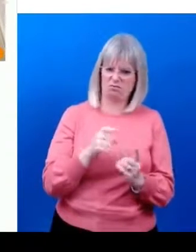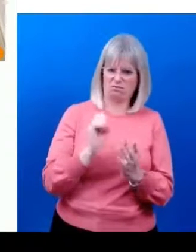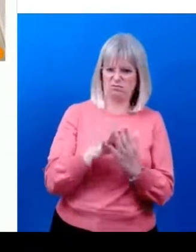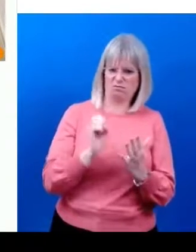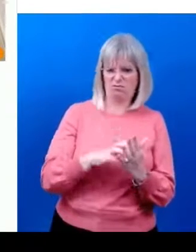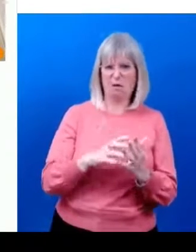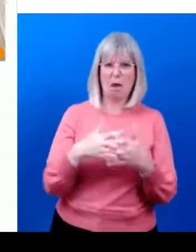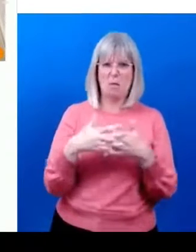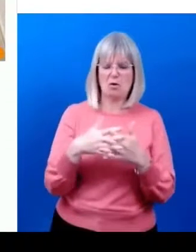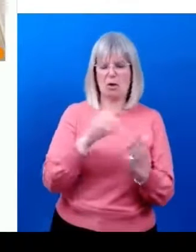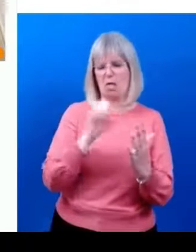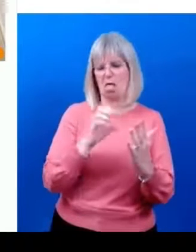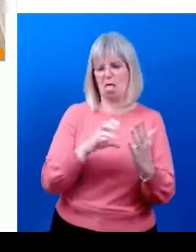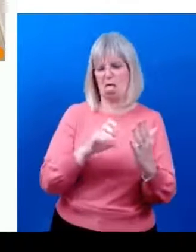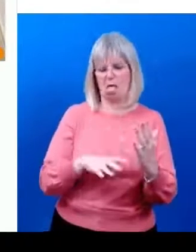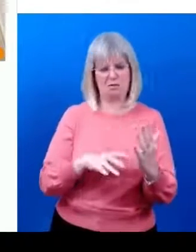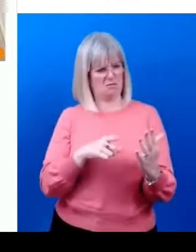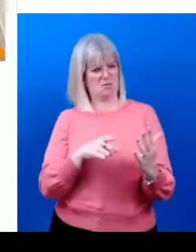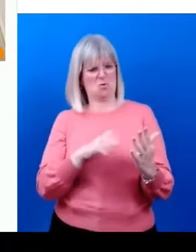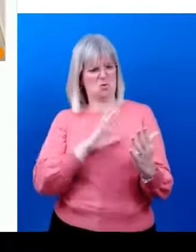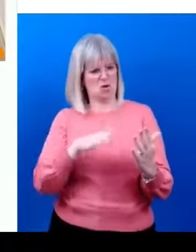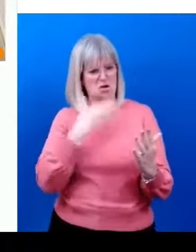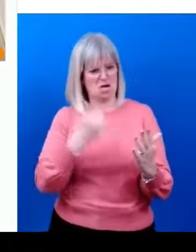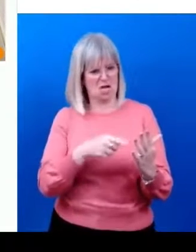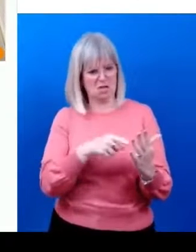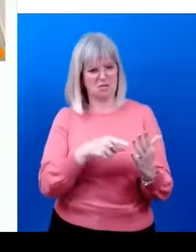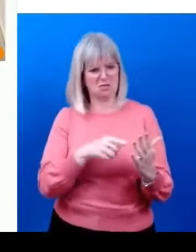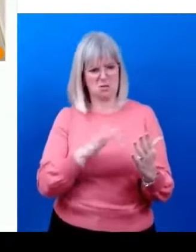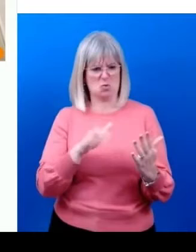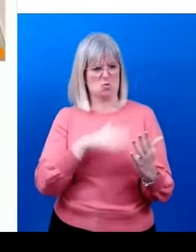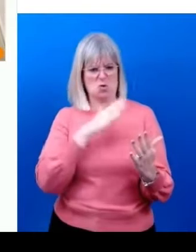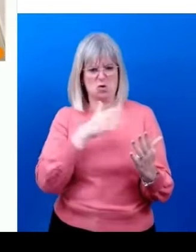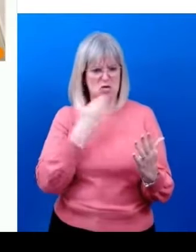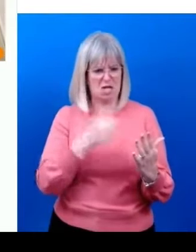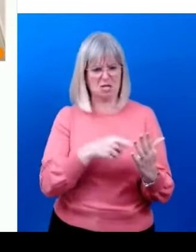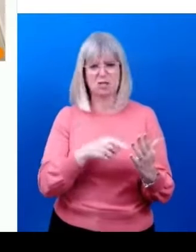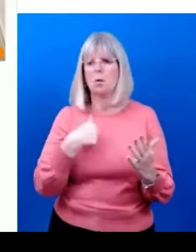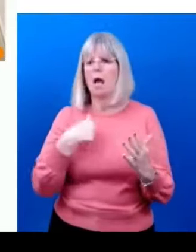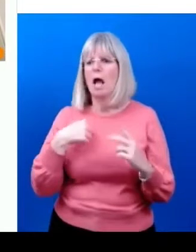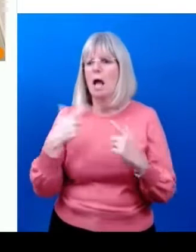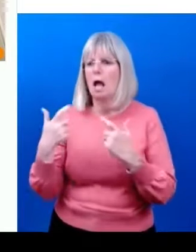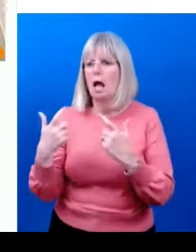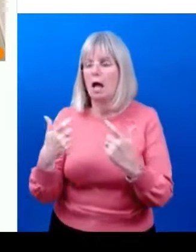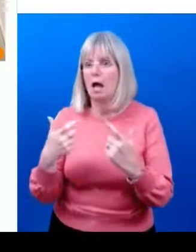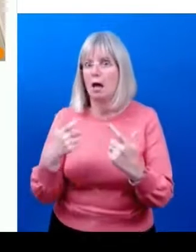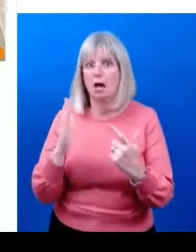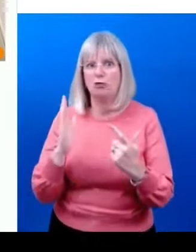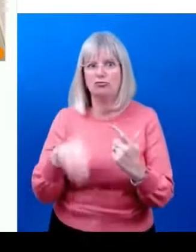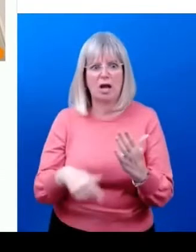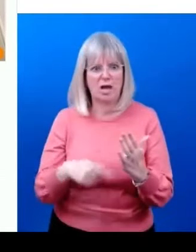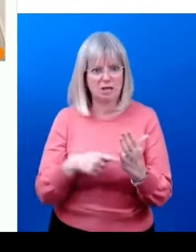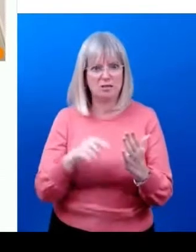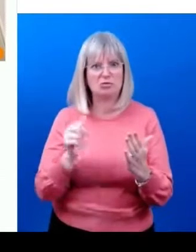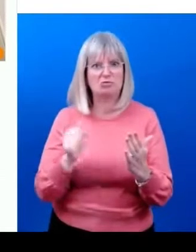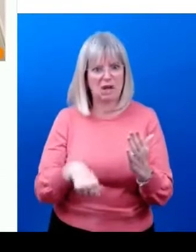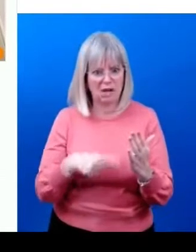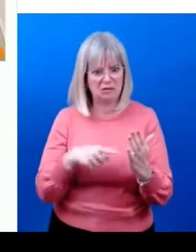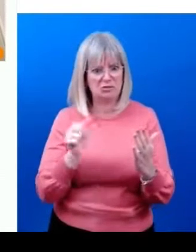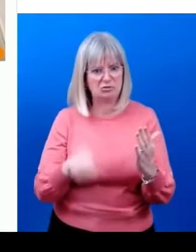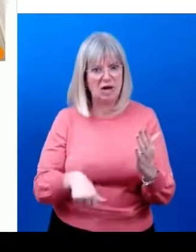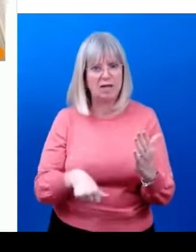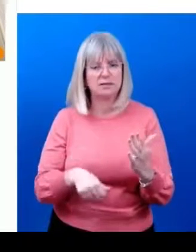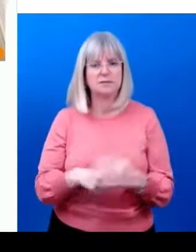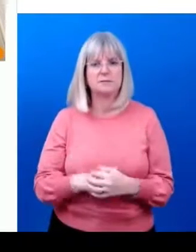you did at that time. Yeah. One of the interesting things that happened in Portugal with these press conferences and